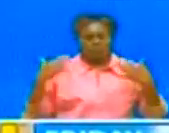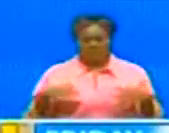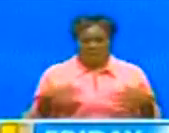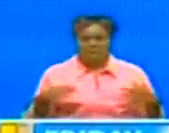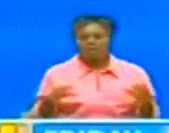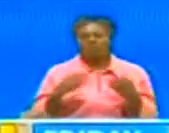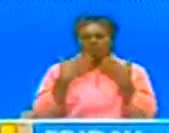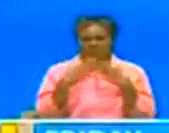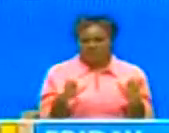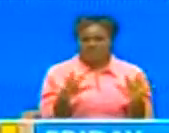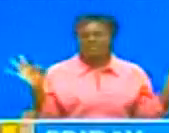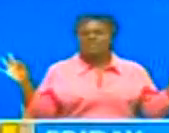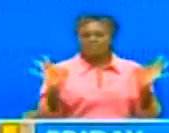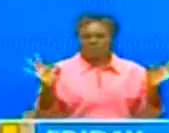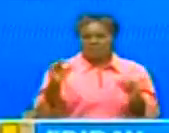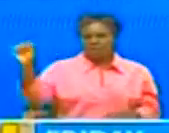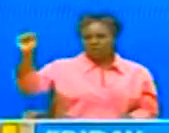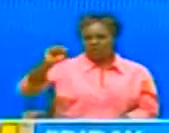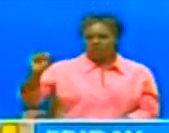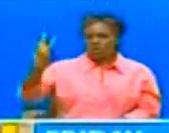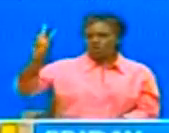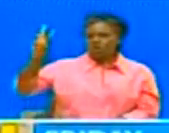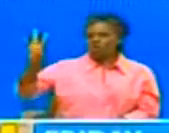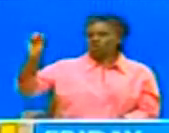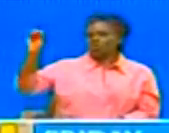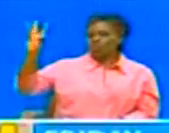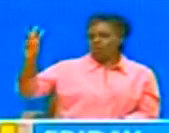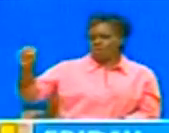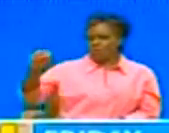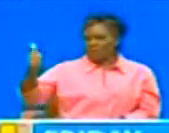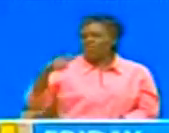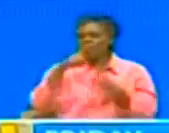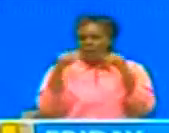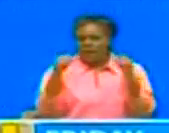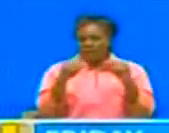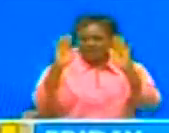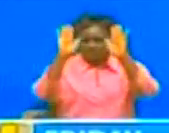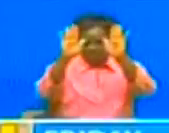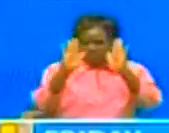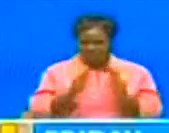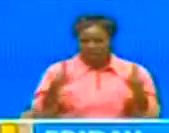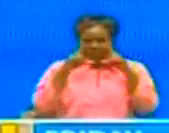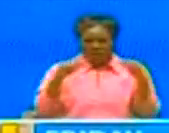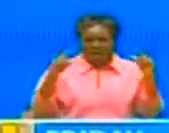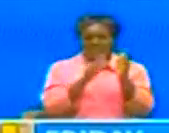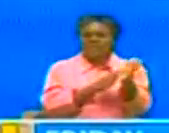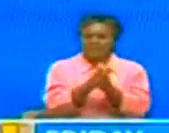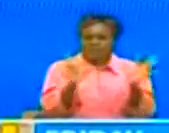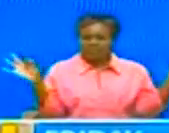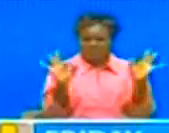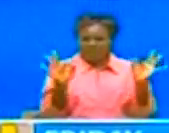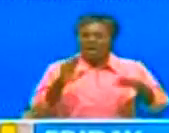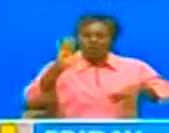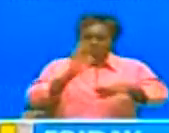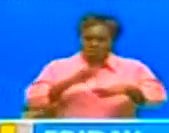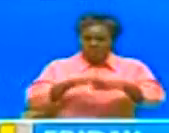Such a surprise. A swarm debacle. Those are very crucial words and, you know, very interesting surprises. Willis, always a